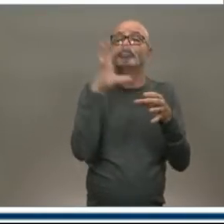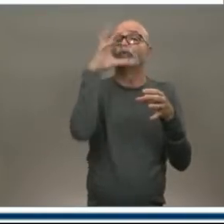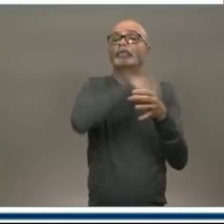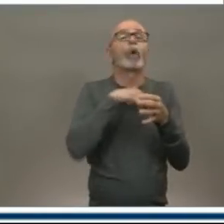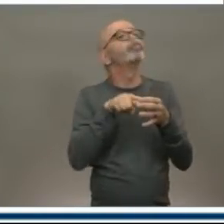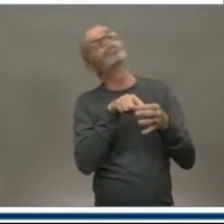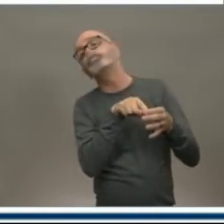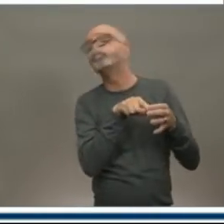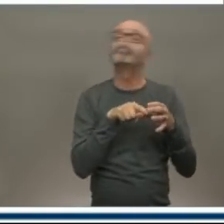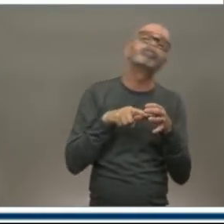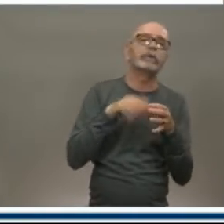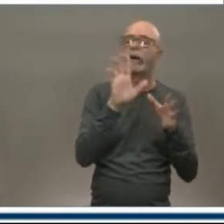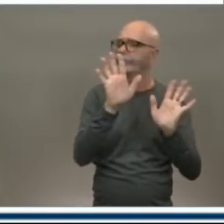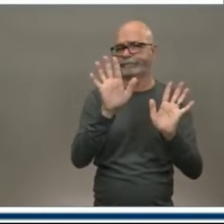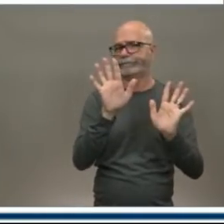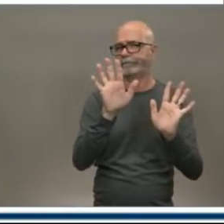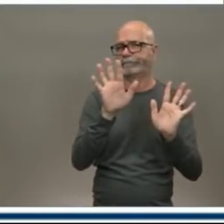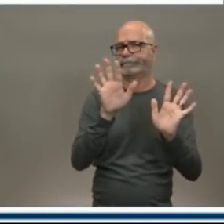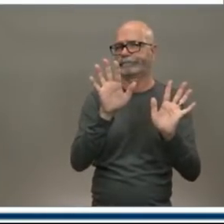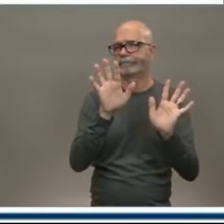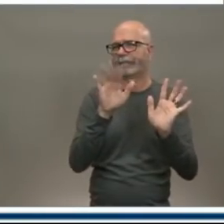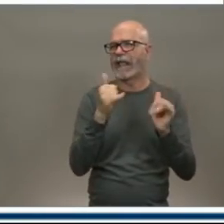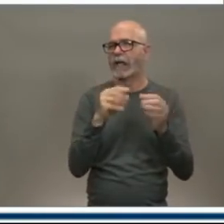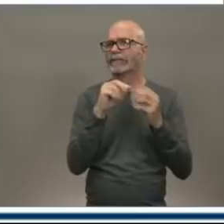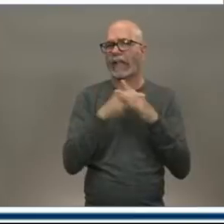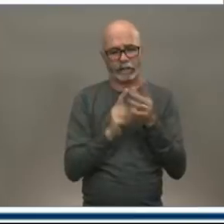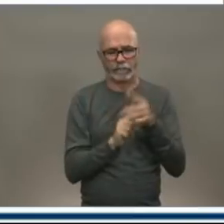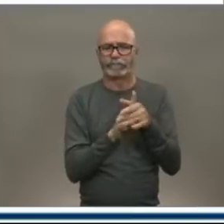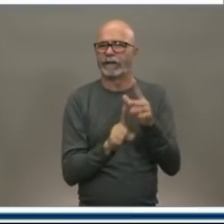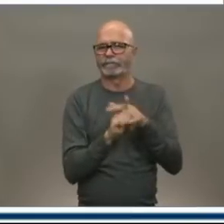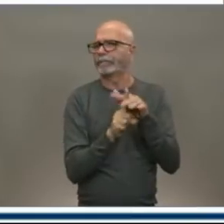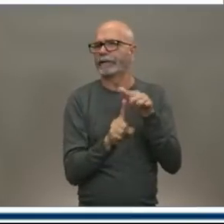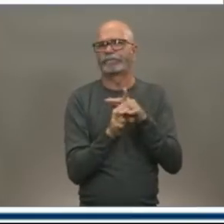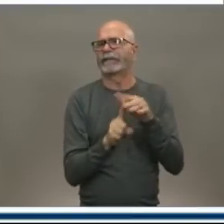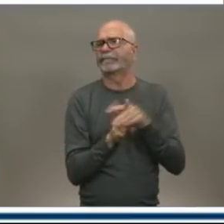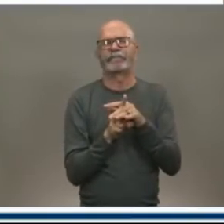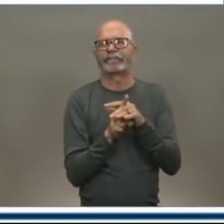The fact that we're seeing more and more cases should be put all